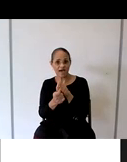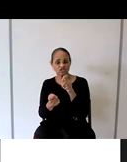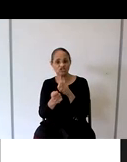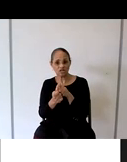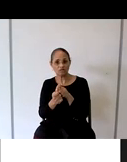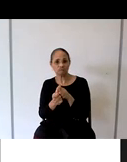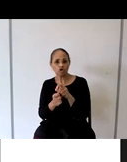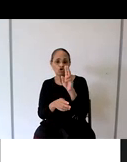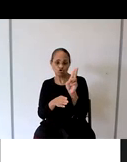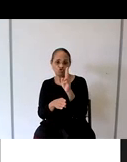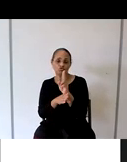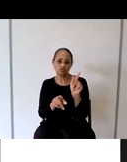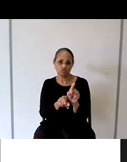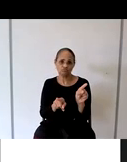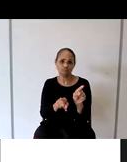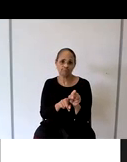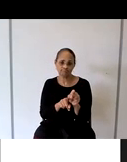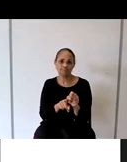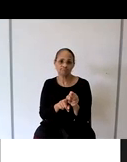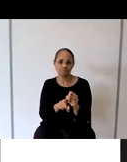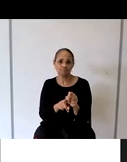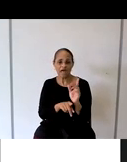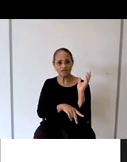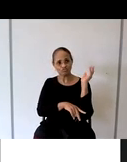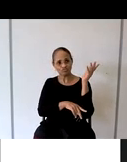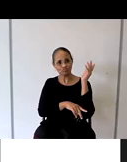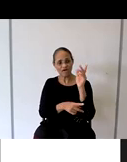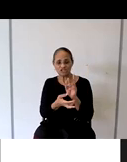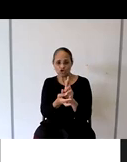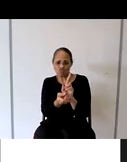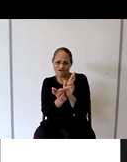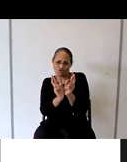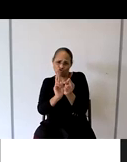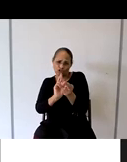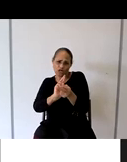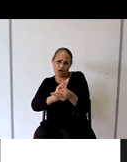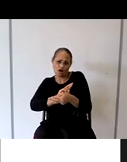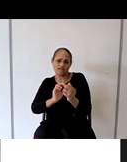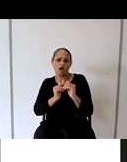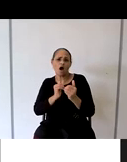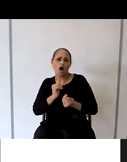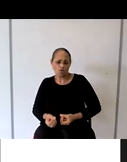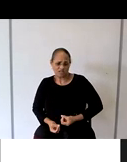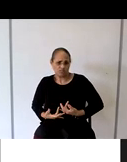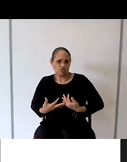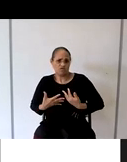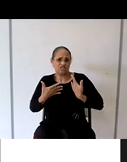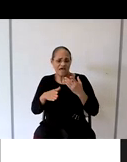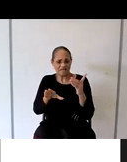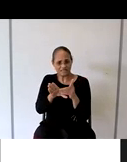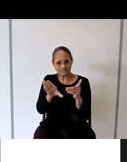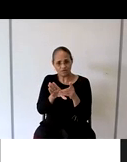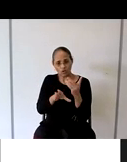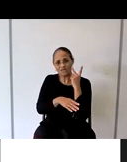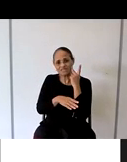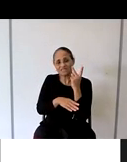well. And she kind of revolutionized the way that inspiration and disability was seen, in